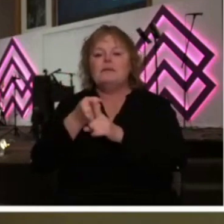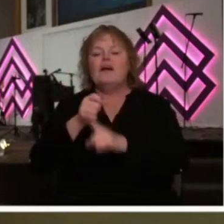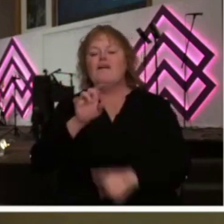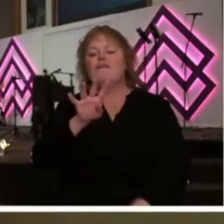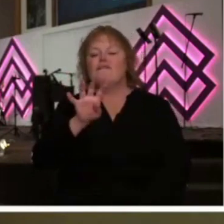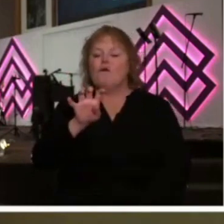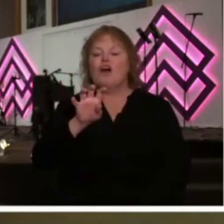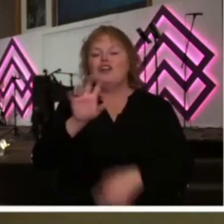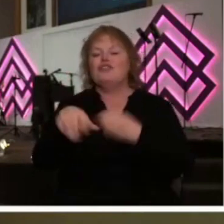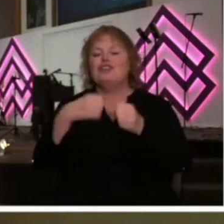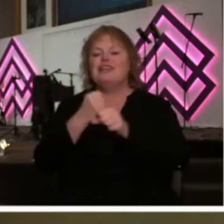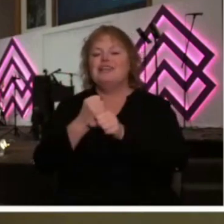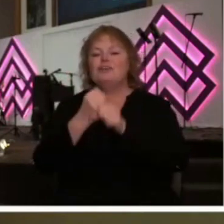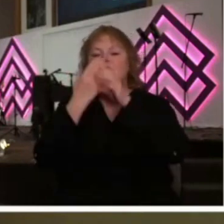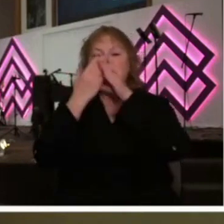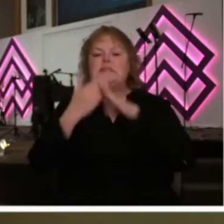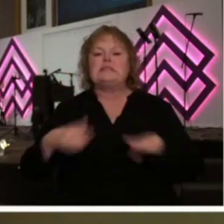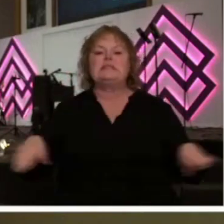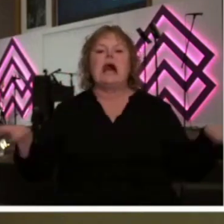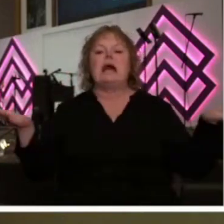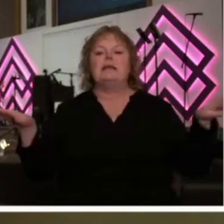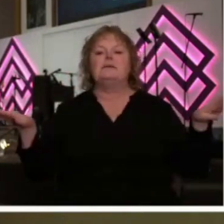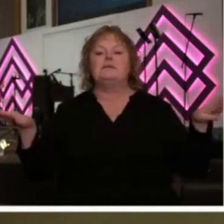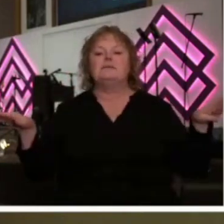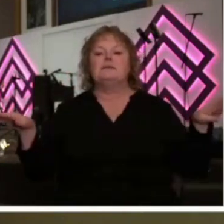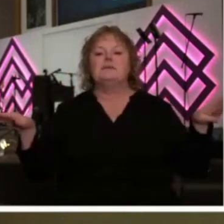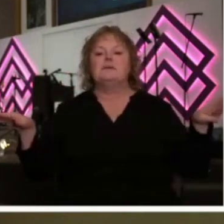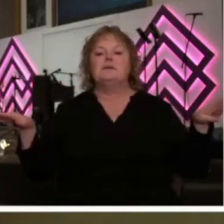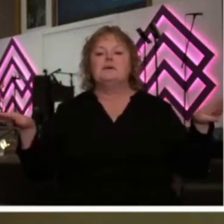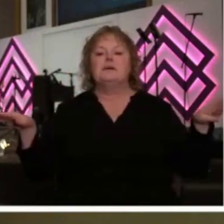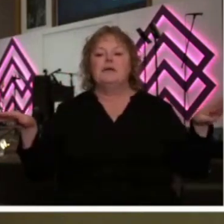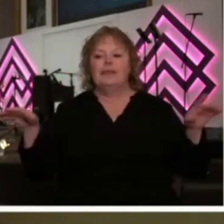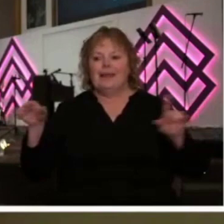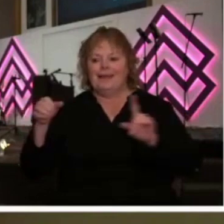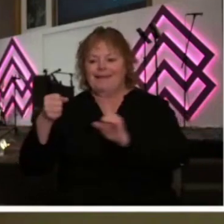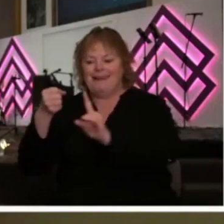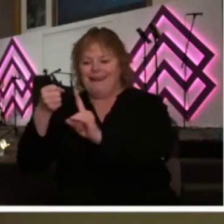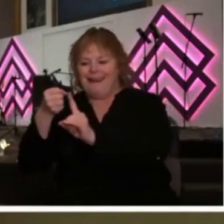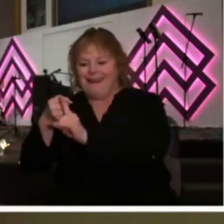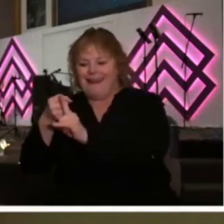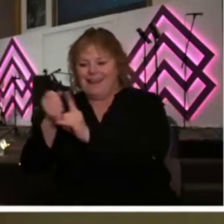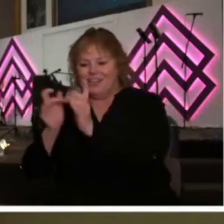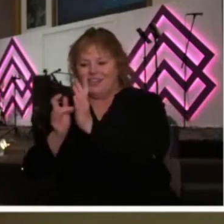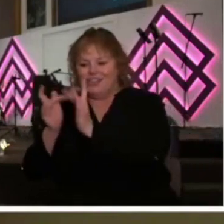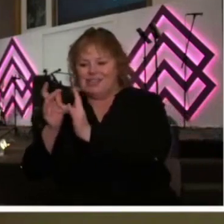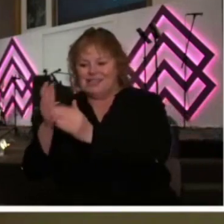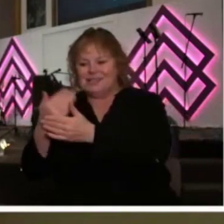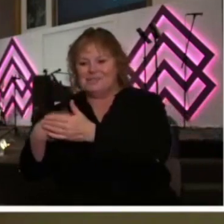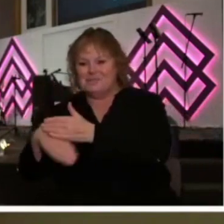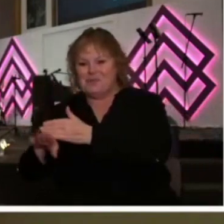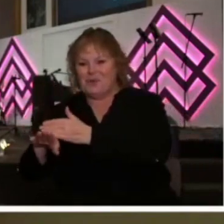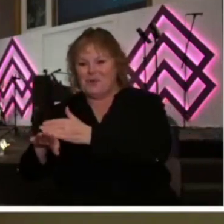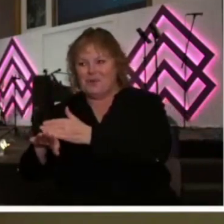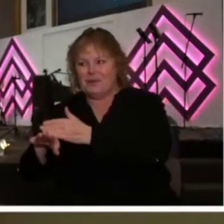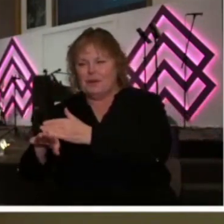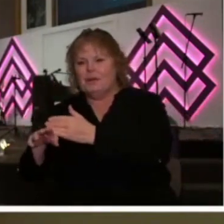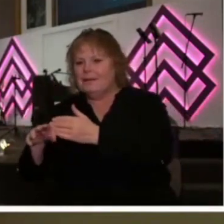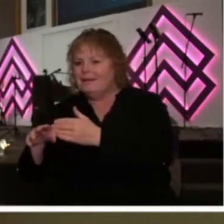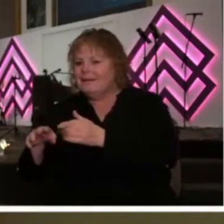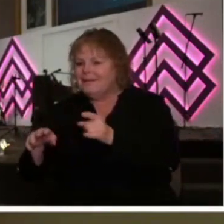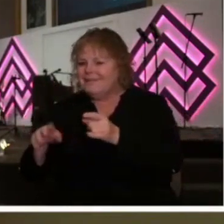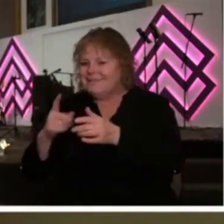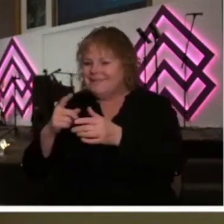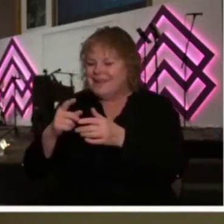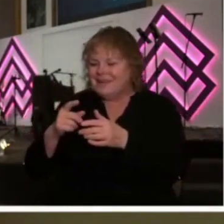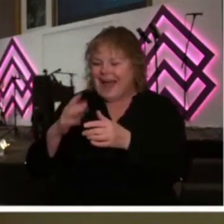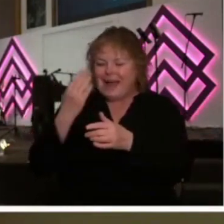silence. Then Jesus is born. It's just about Christmas season, and probably starting next week, you're going to hear a little bit